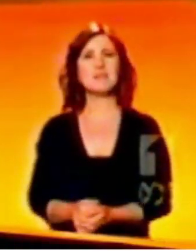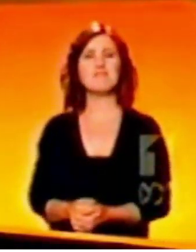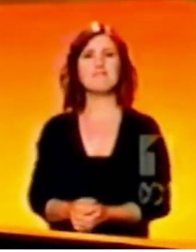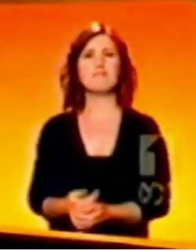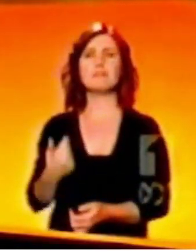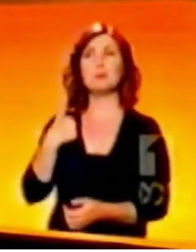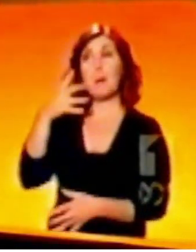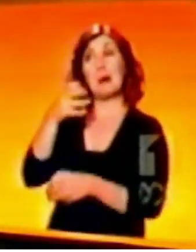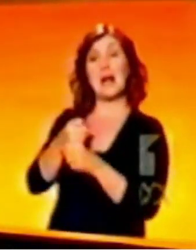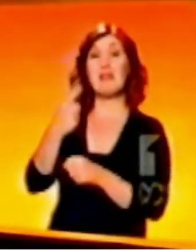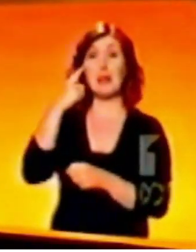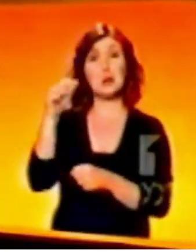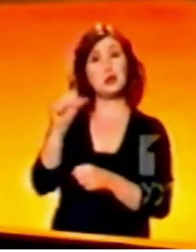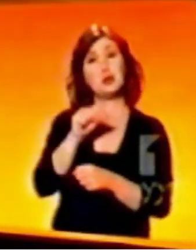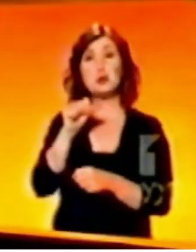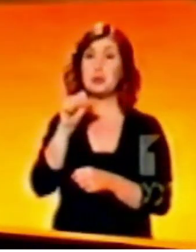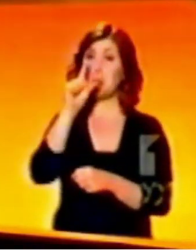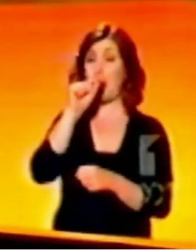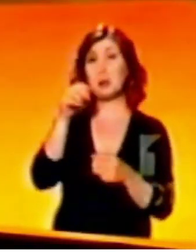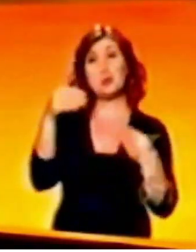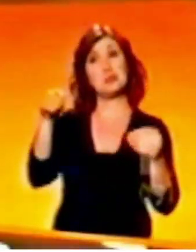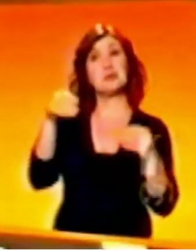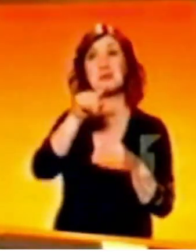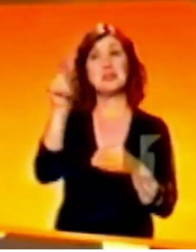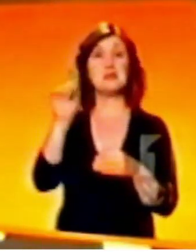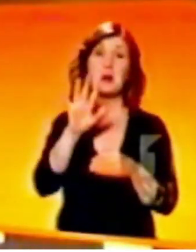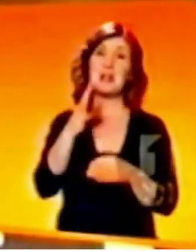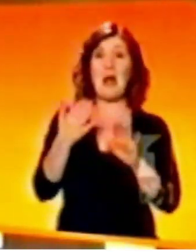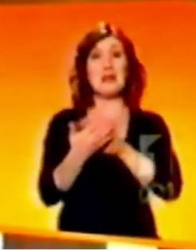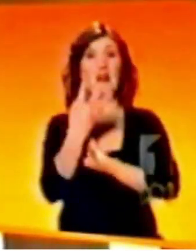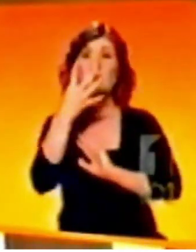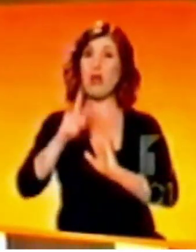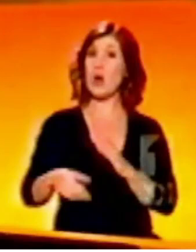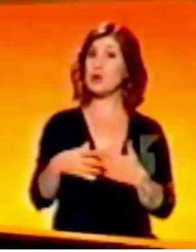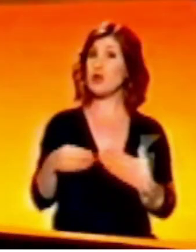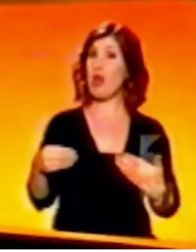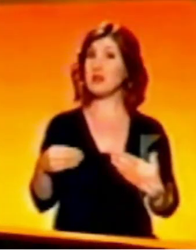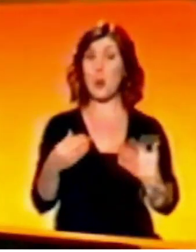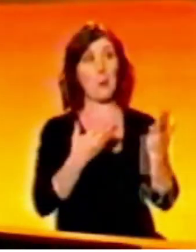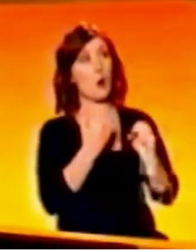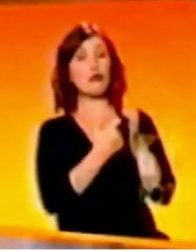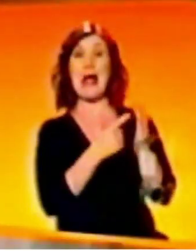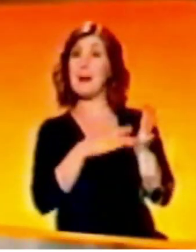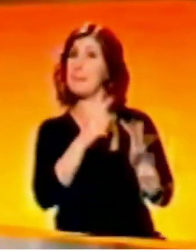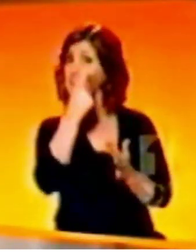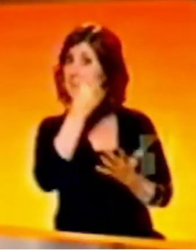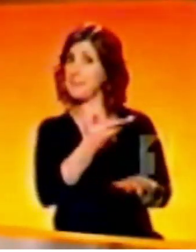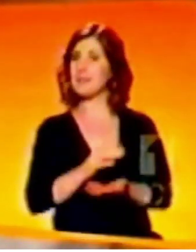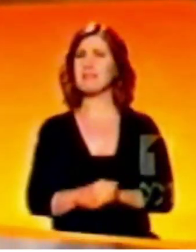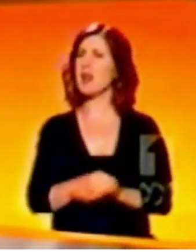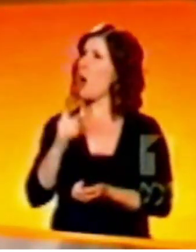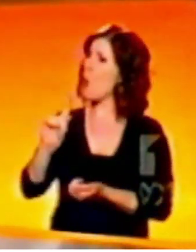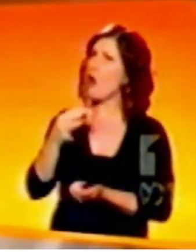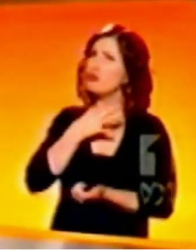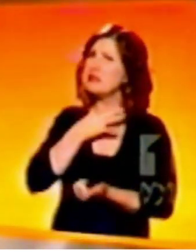We believe then we should be able to take it into the market for less than $4,000. Yeah, Graham? What are the risks of